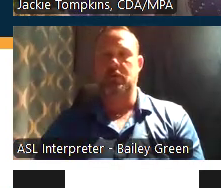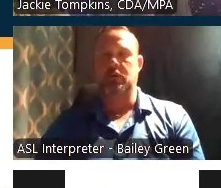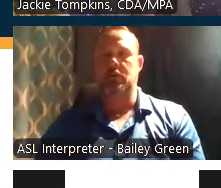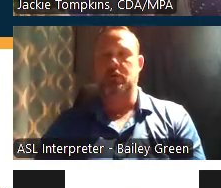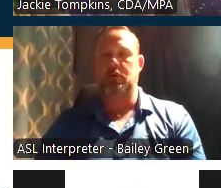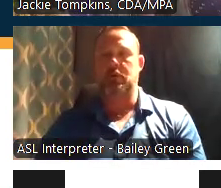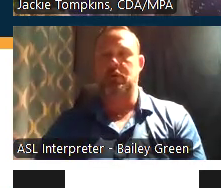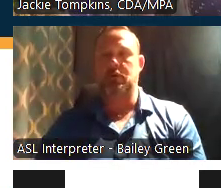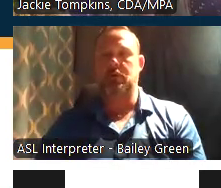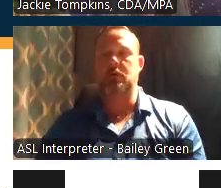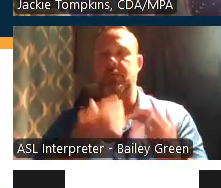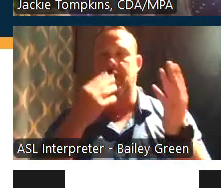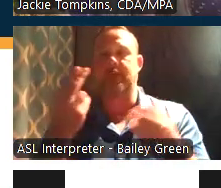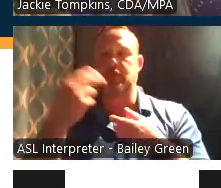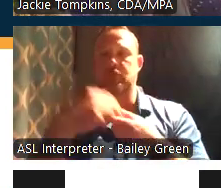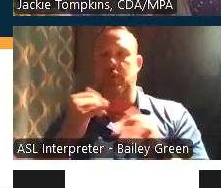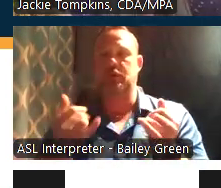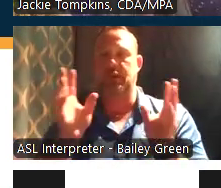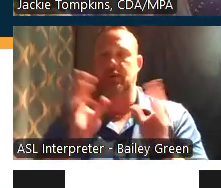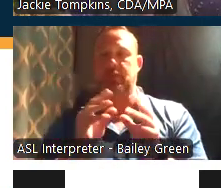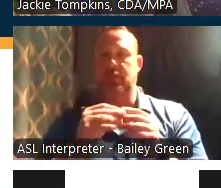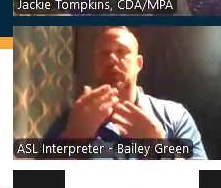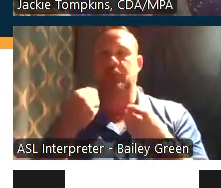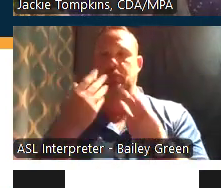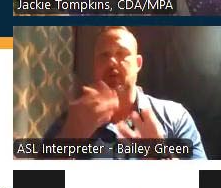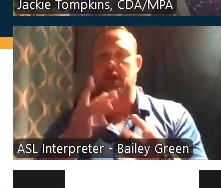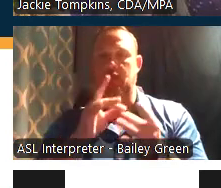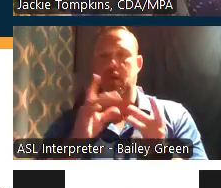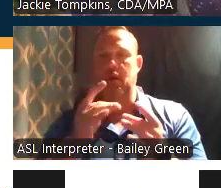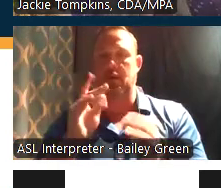Thank you for joining today's meeting and providing that comment, Kevin.